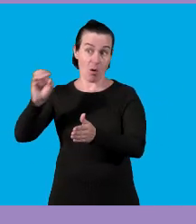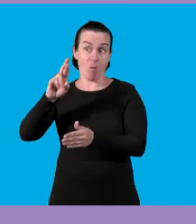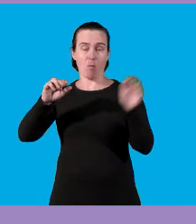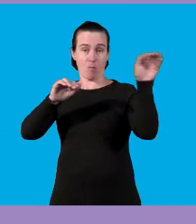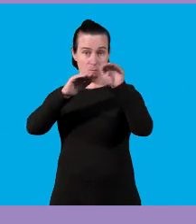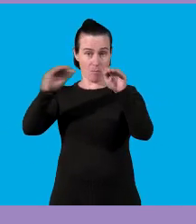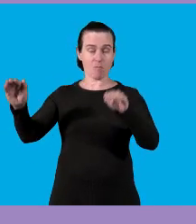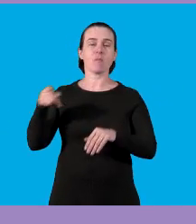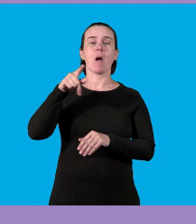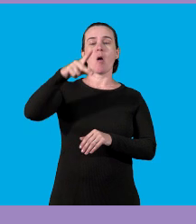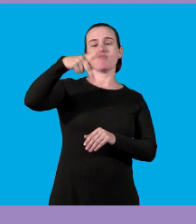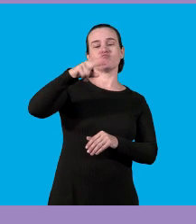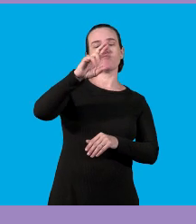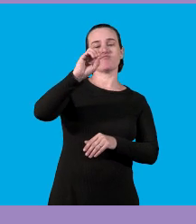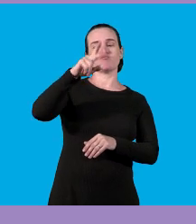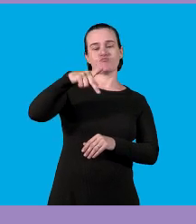are proportional,